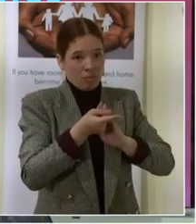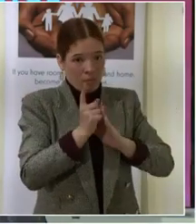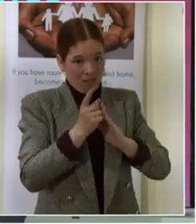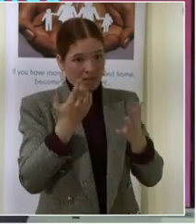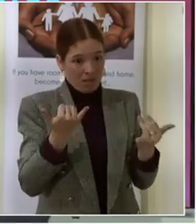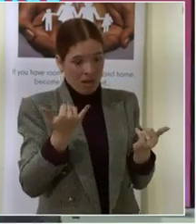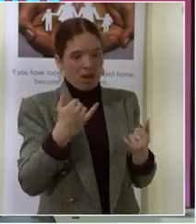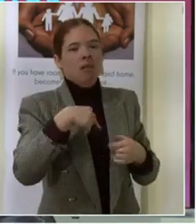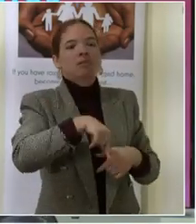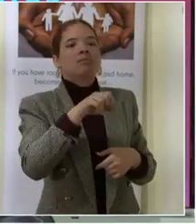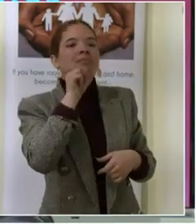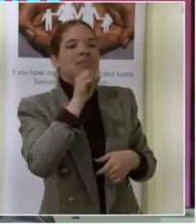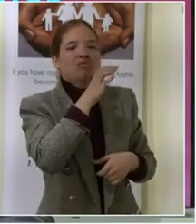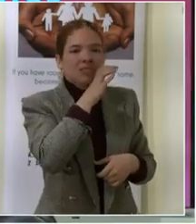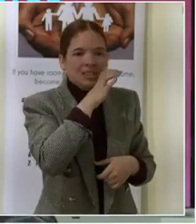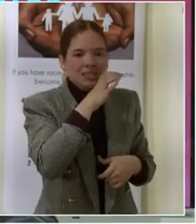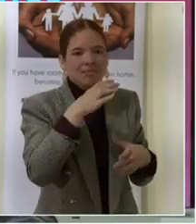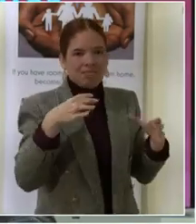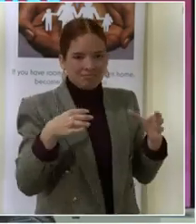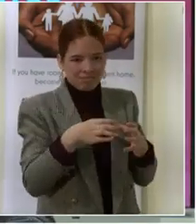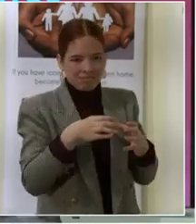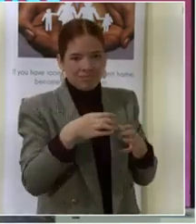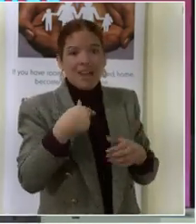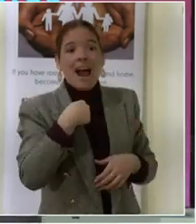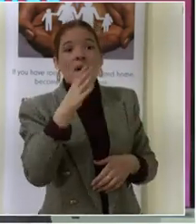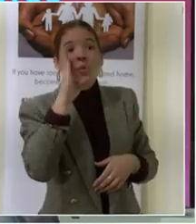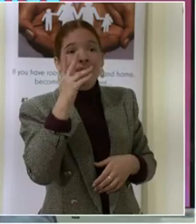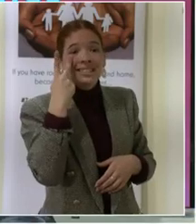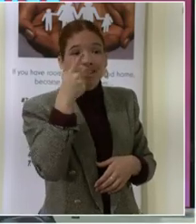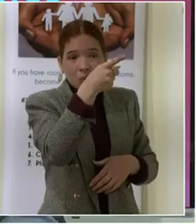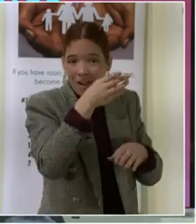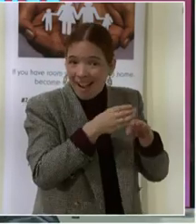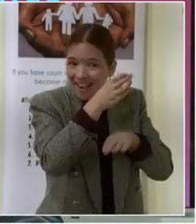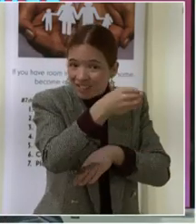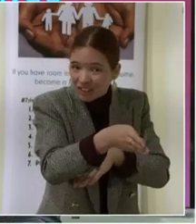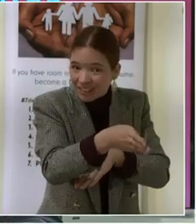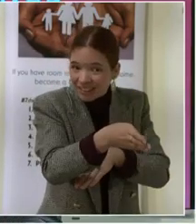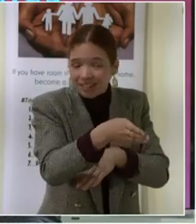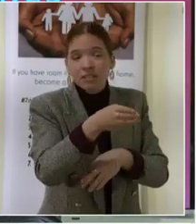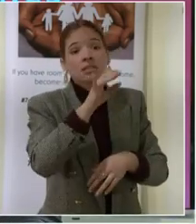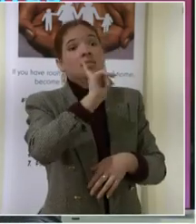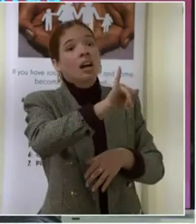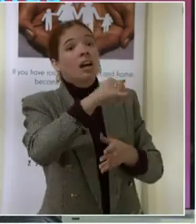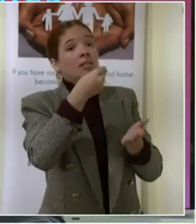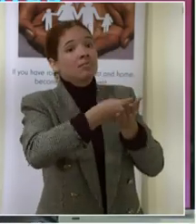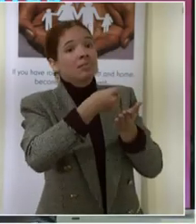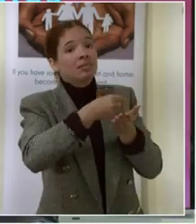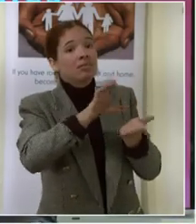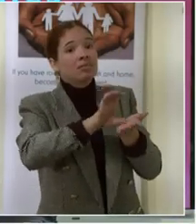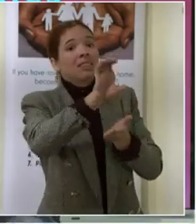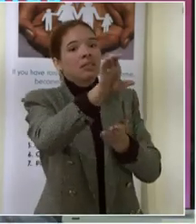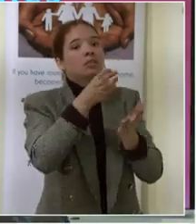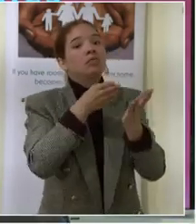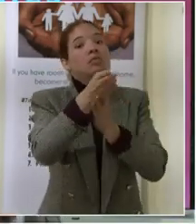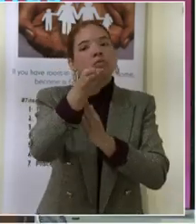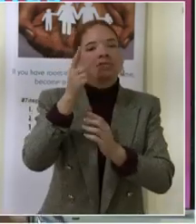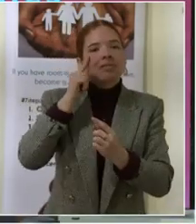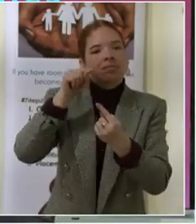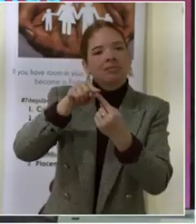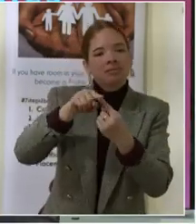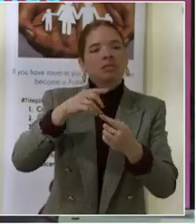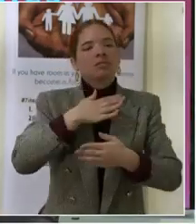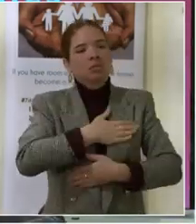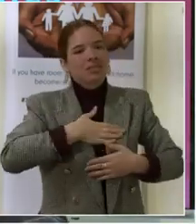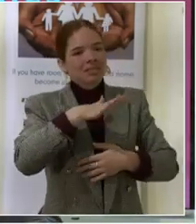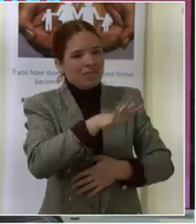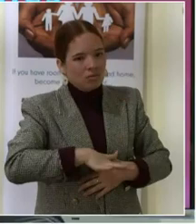Exactly. So I'll see you there. I'll see you there as well. We're investing through Recreation for All. We're investing in Brentwood Recreation Center in a way that we just have not been able to